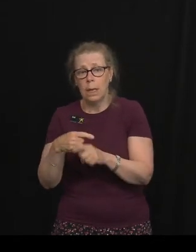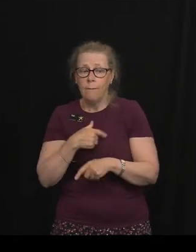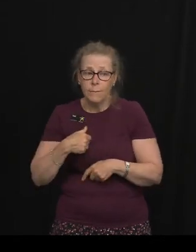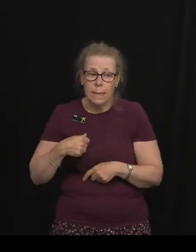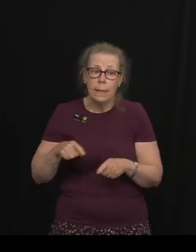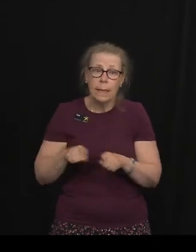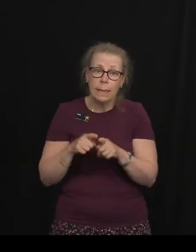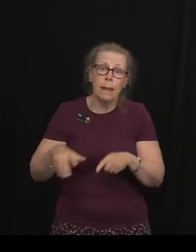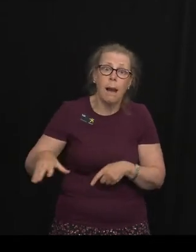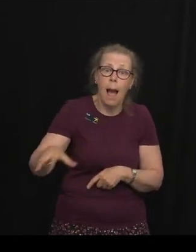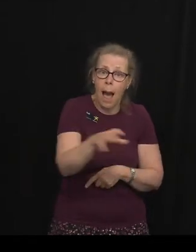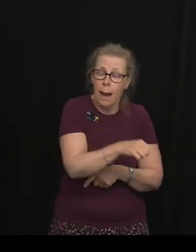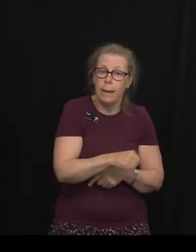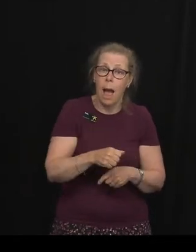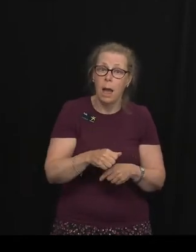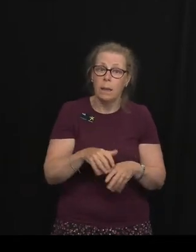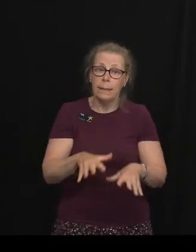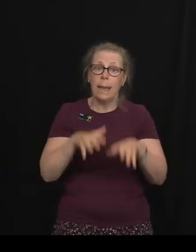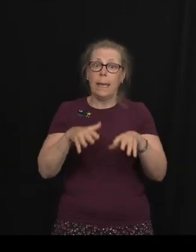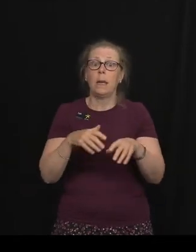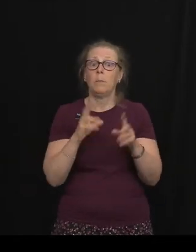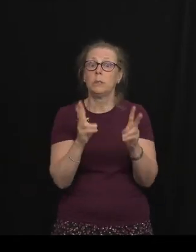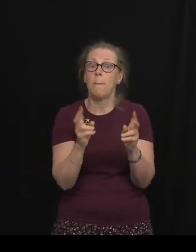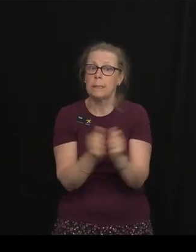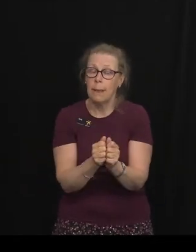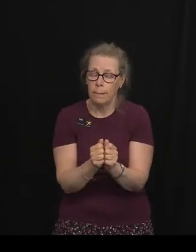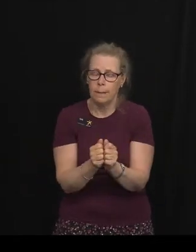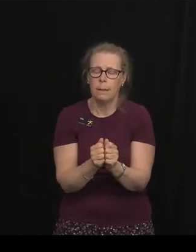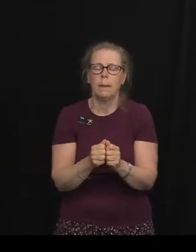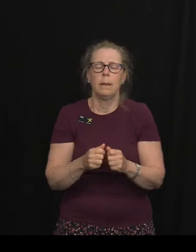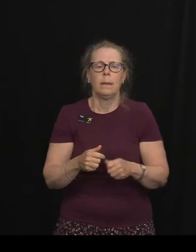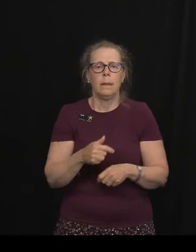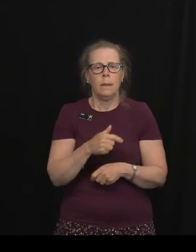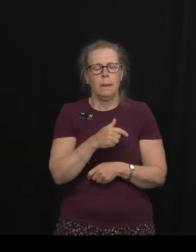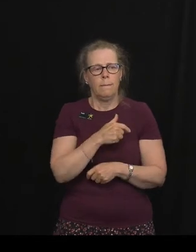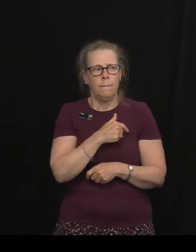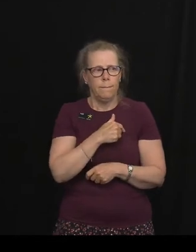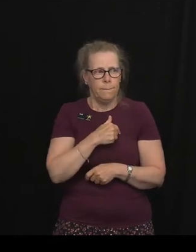way. We decided that